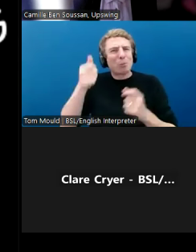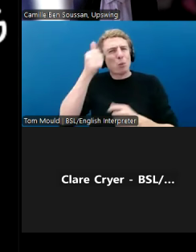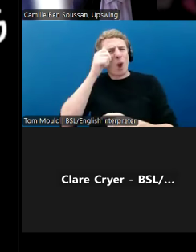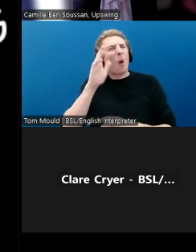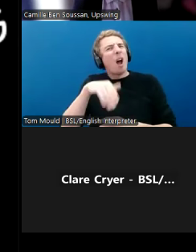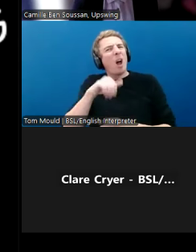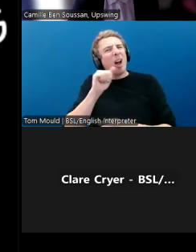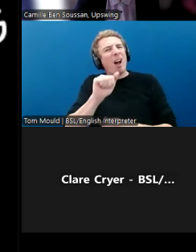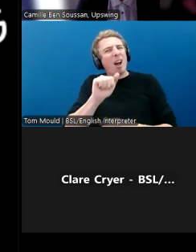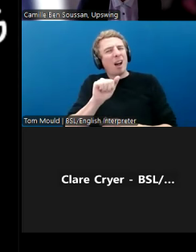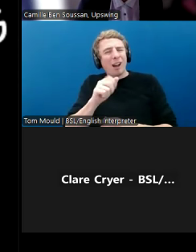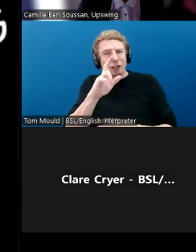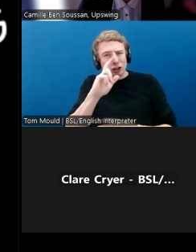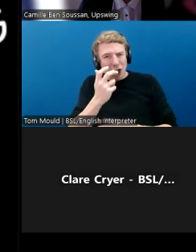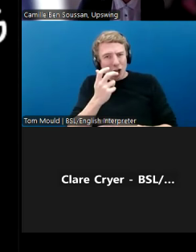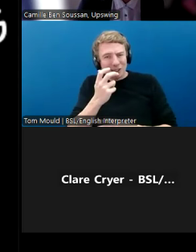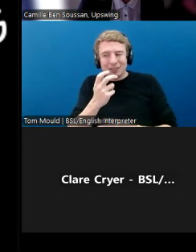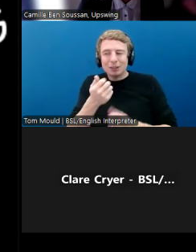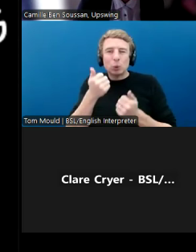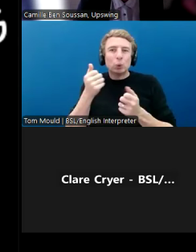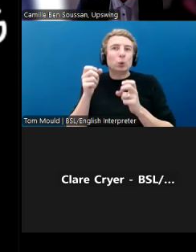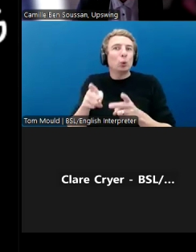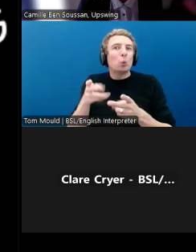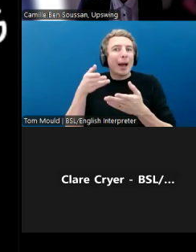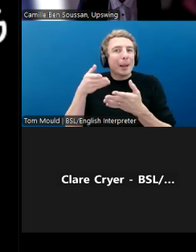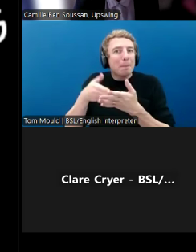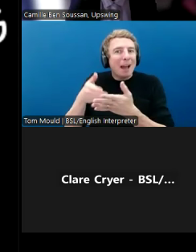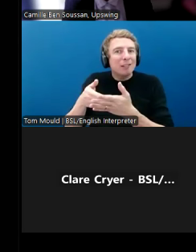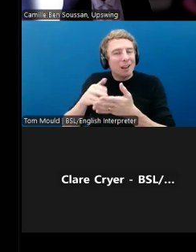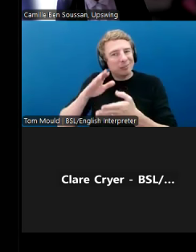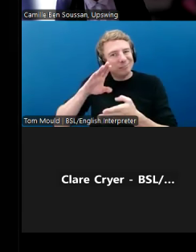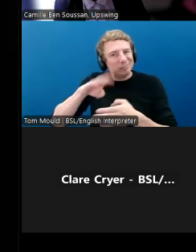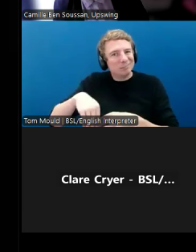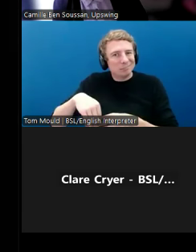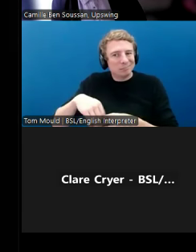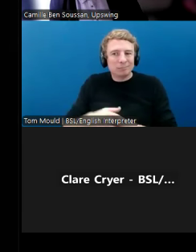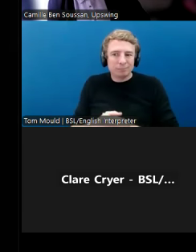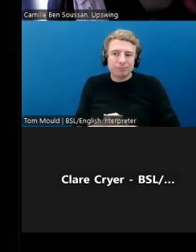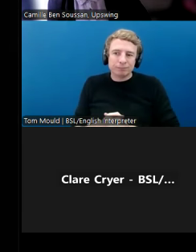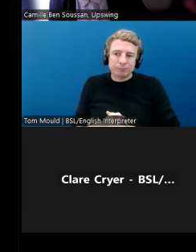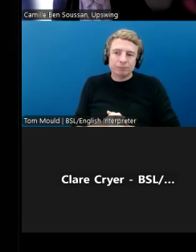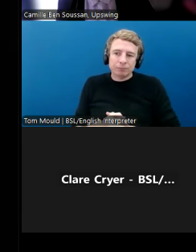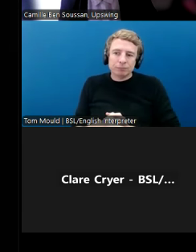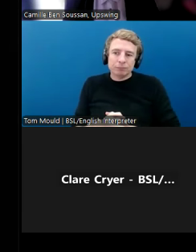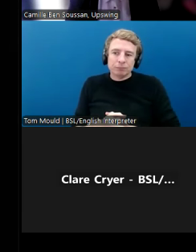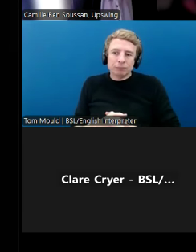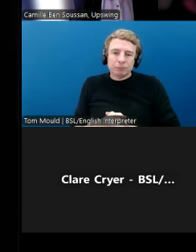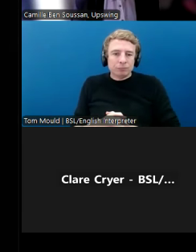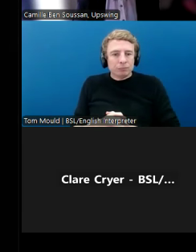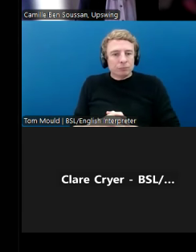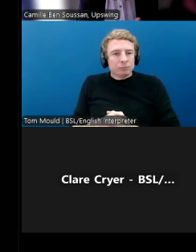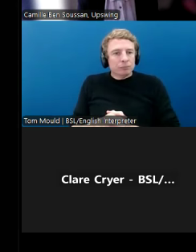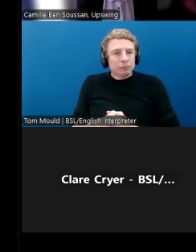So our work, let's see if I can manage to shift a little bit to this beautiful image.